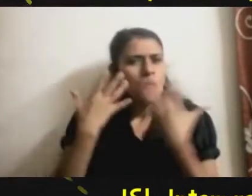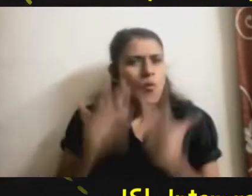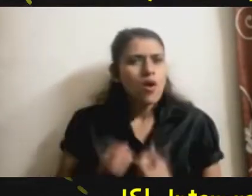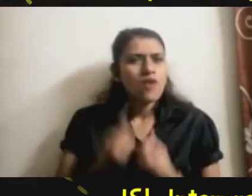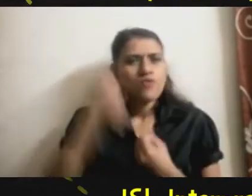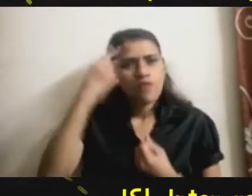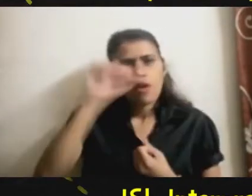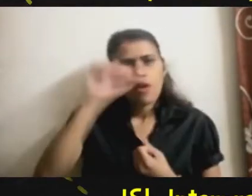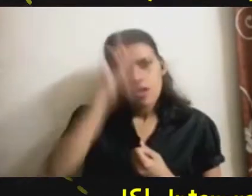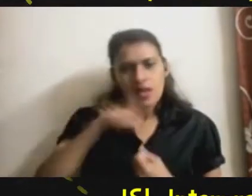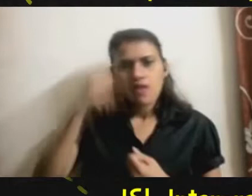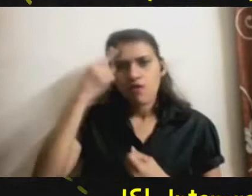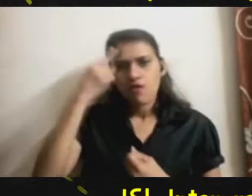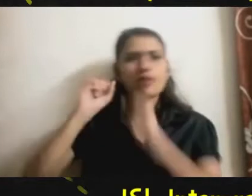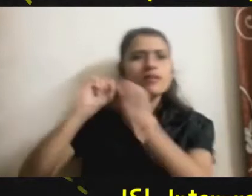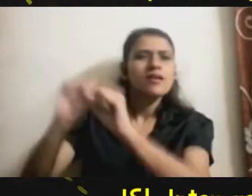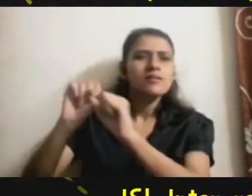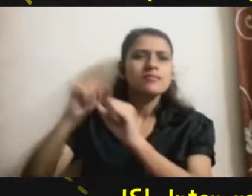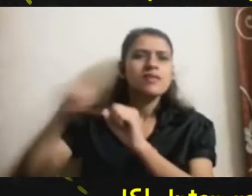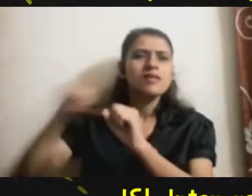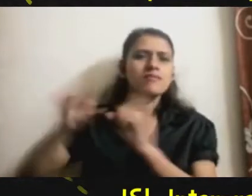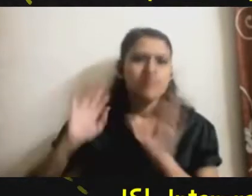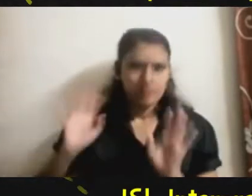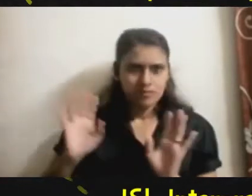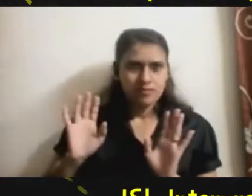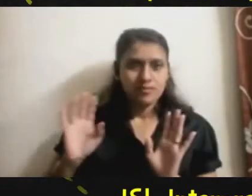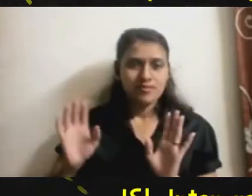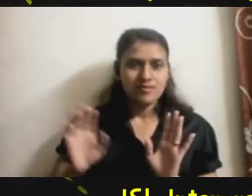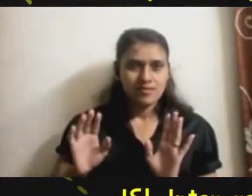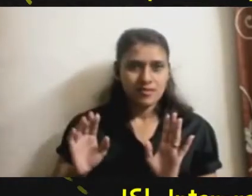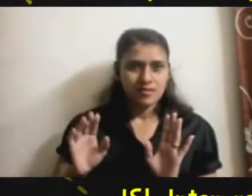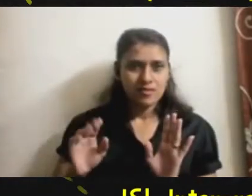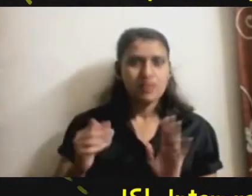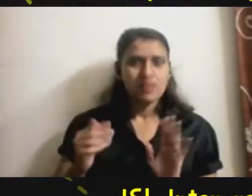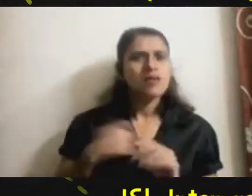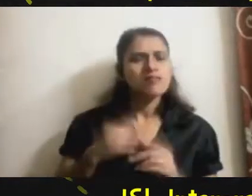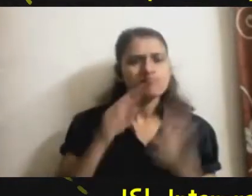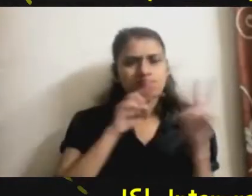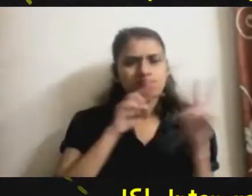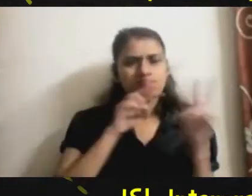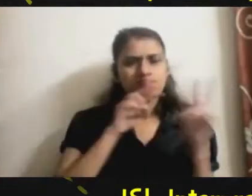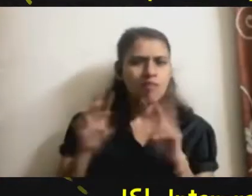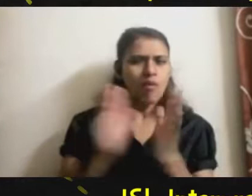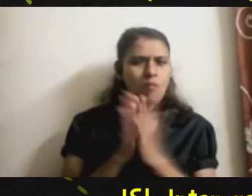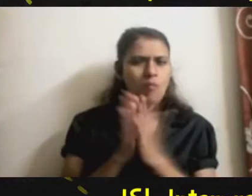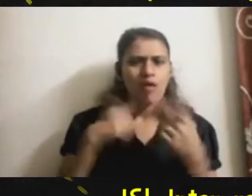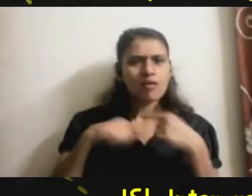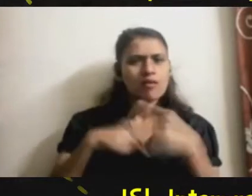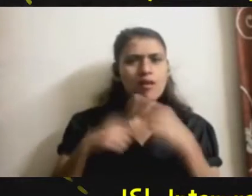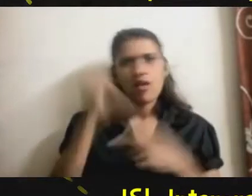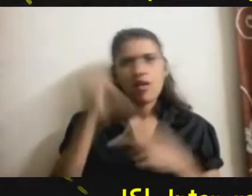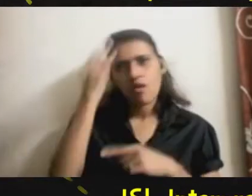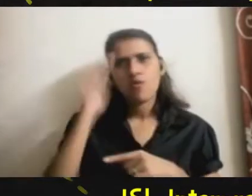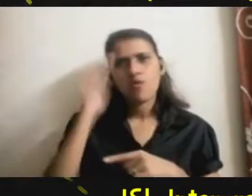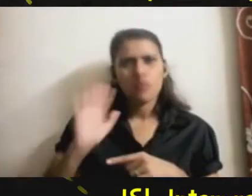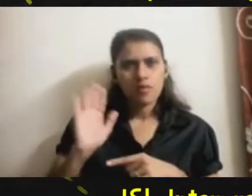for themselves? As an editor and author of books for children, there's one glaring problem I'm constantly aware of. I am